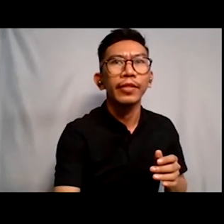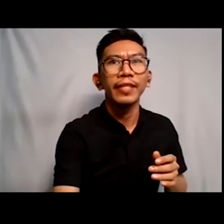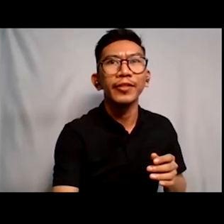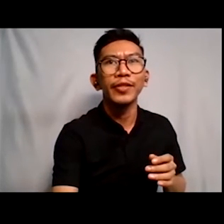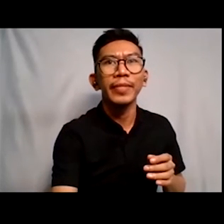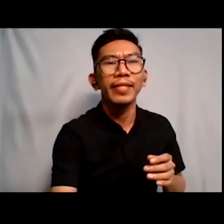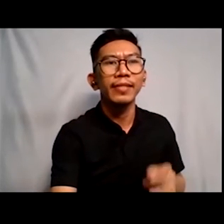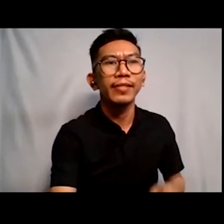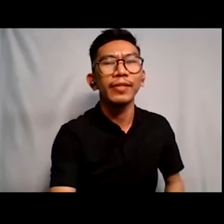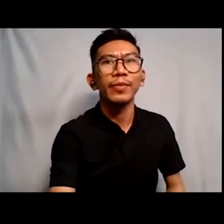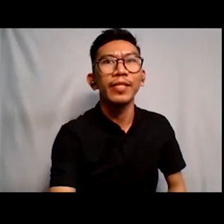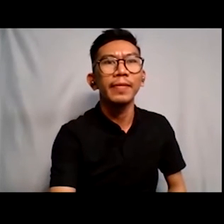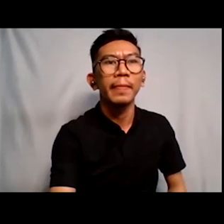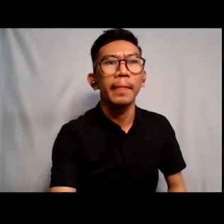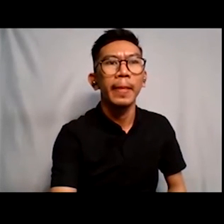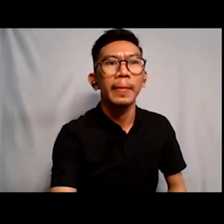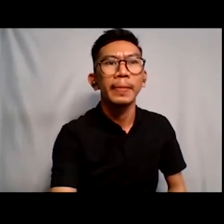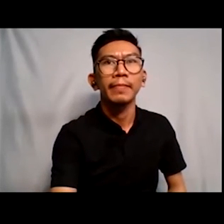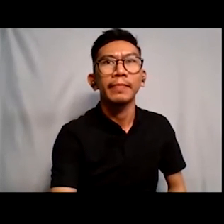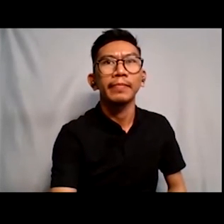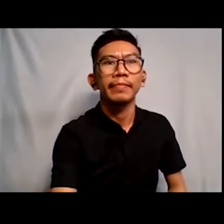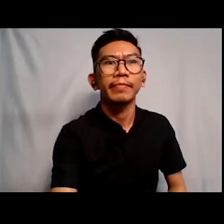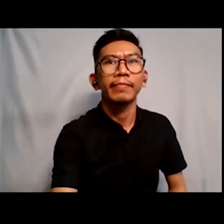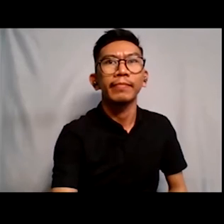Sorry, can you repeat that, Sir Woody?